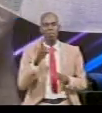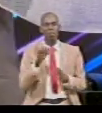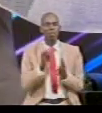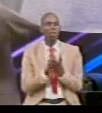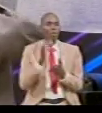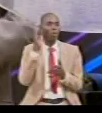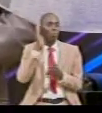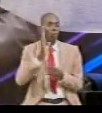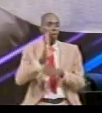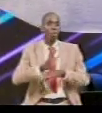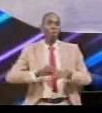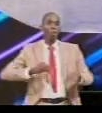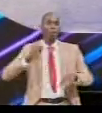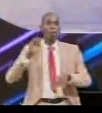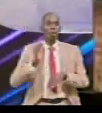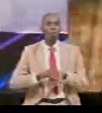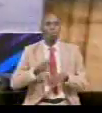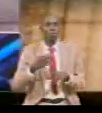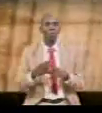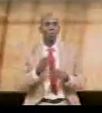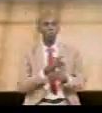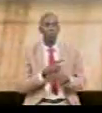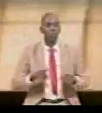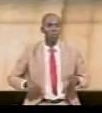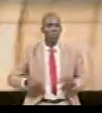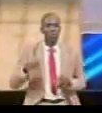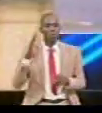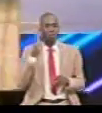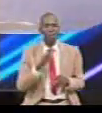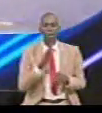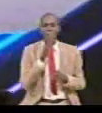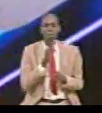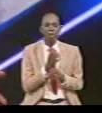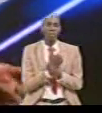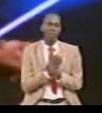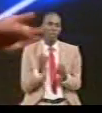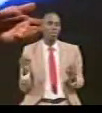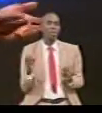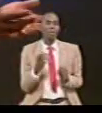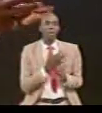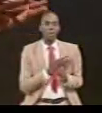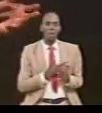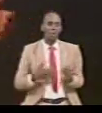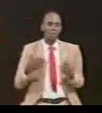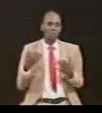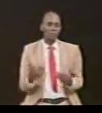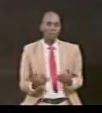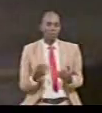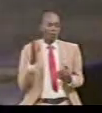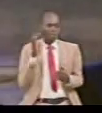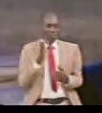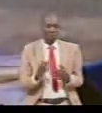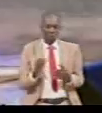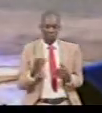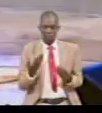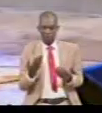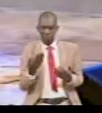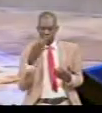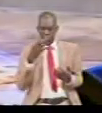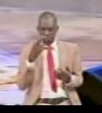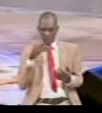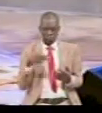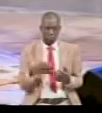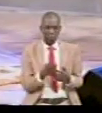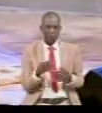of the Lord shall be saved. And then they creep in, they sneak in, and they're going to confuse